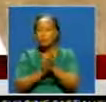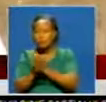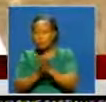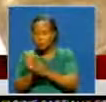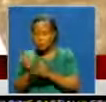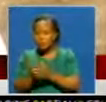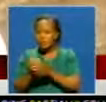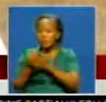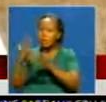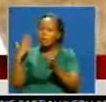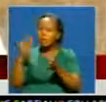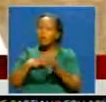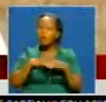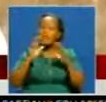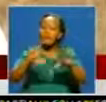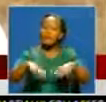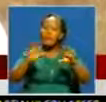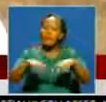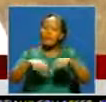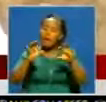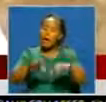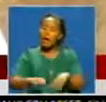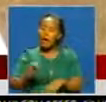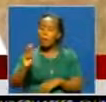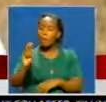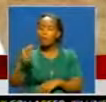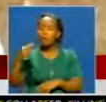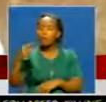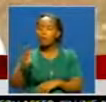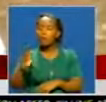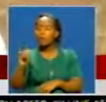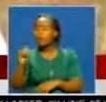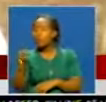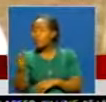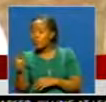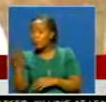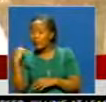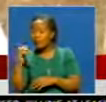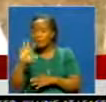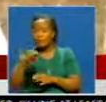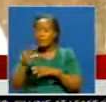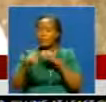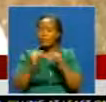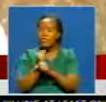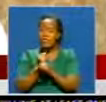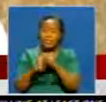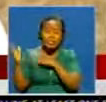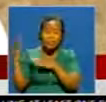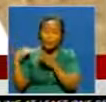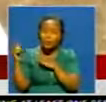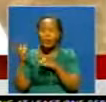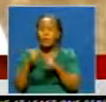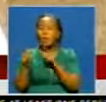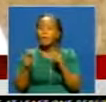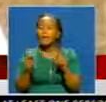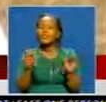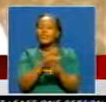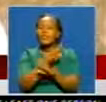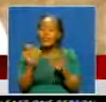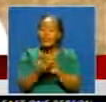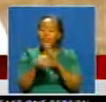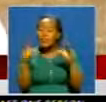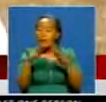nilikuwa na limangano 5 years ago. Ukiangalia expenses ya ngano, per